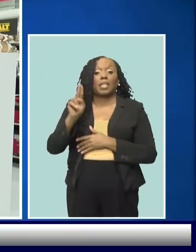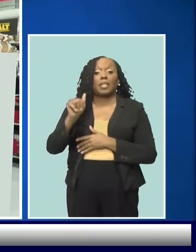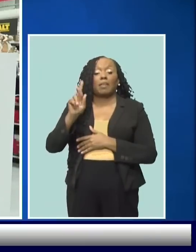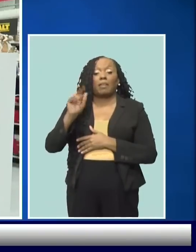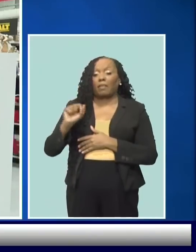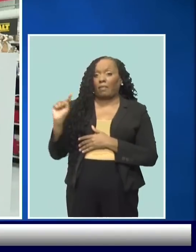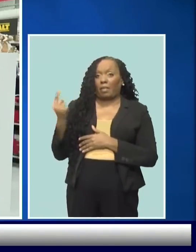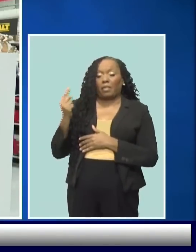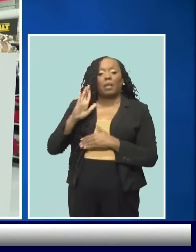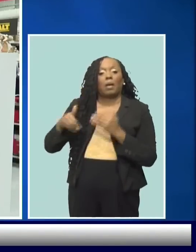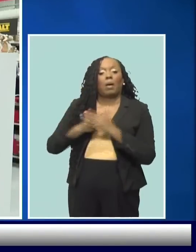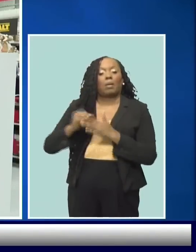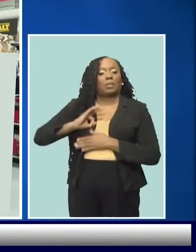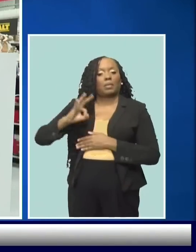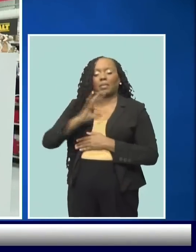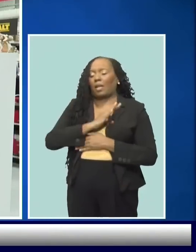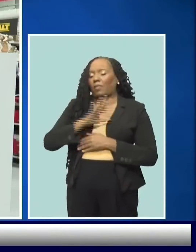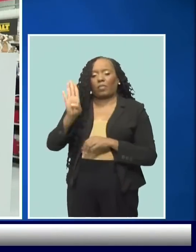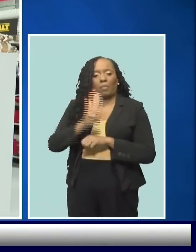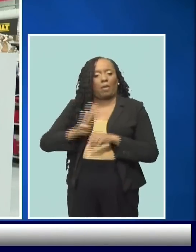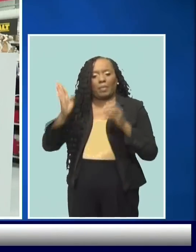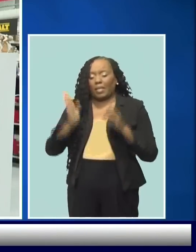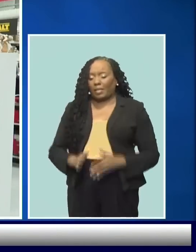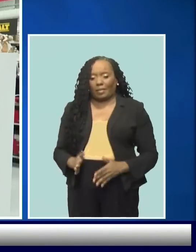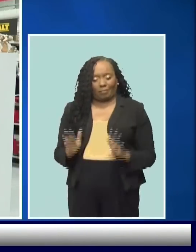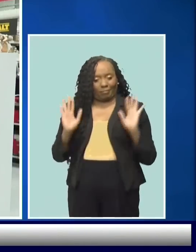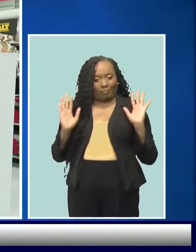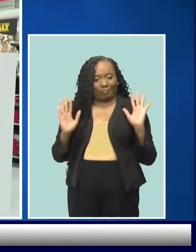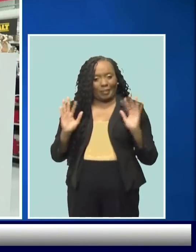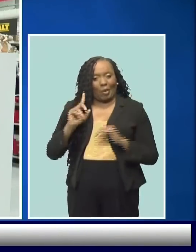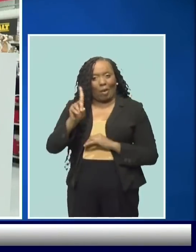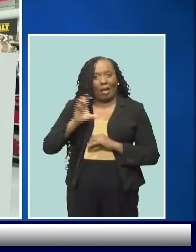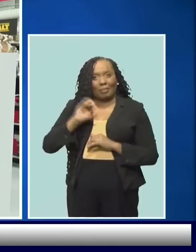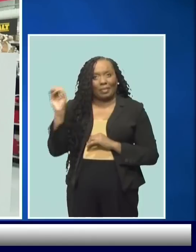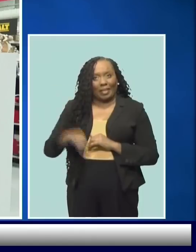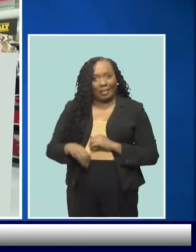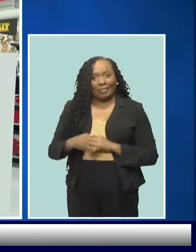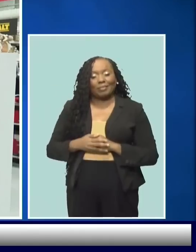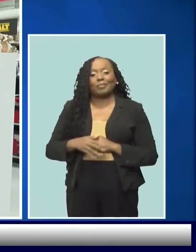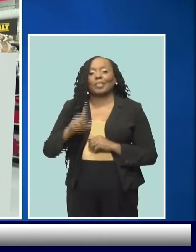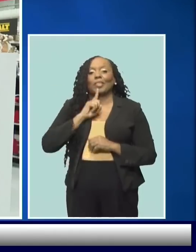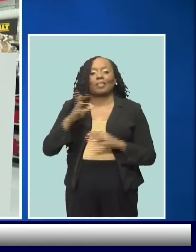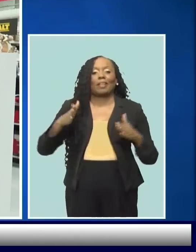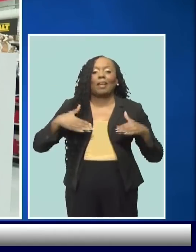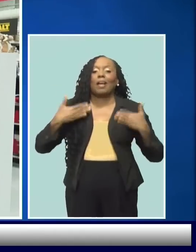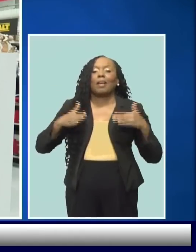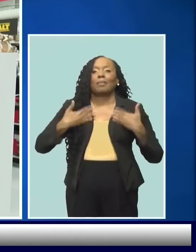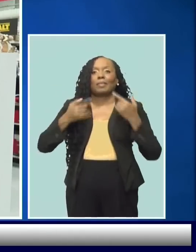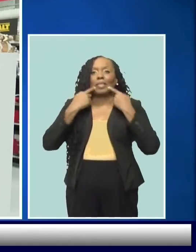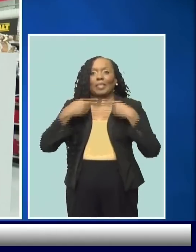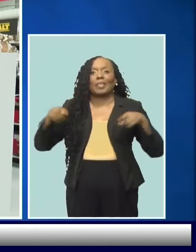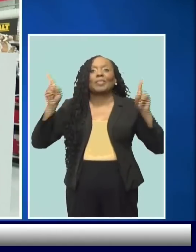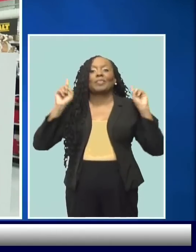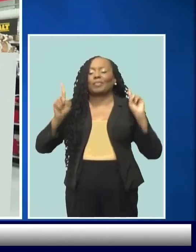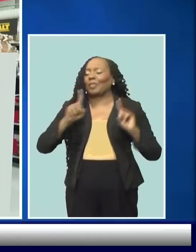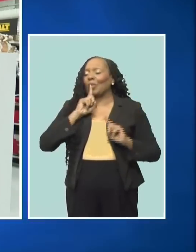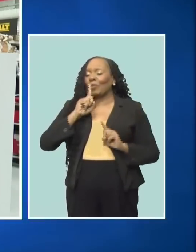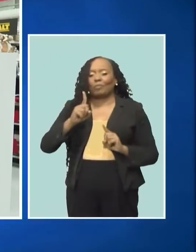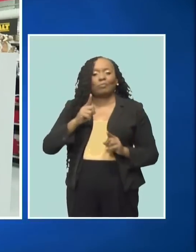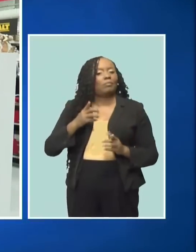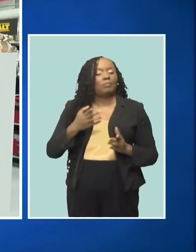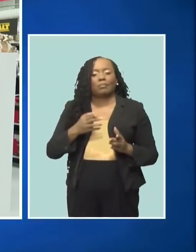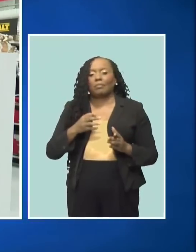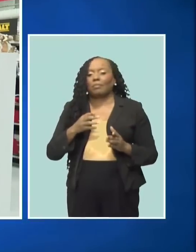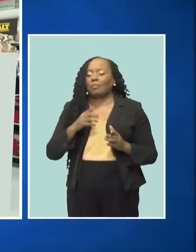staff members are from Barbados. So can you imagine that? So I'm very happy to pronounce that. That is a commitment that we made with